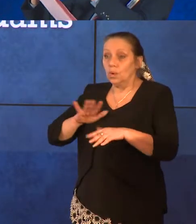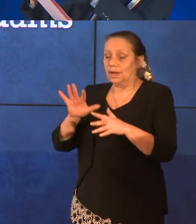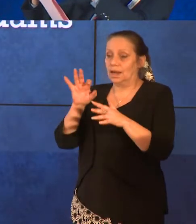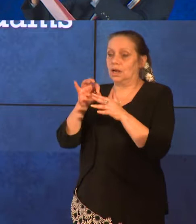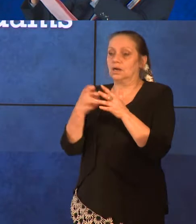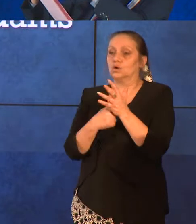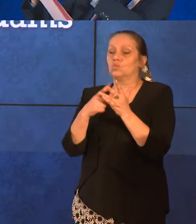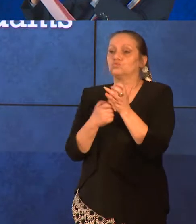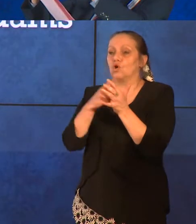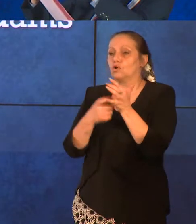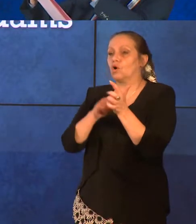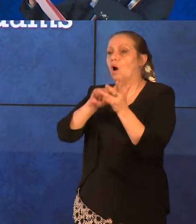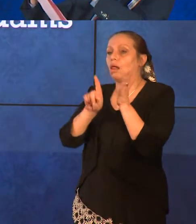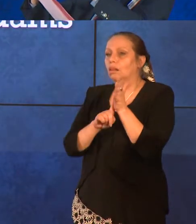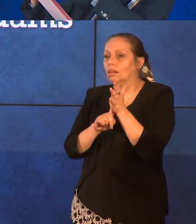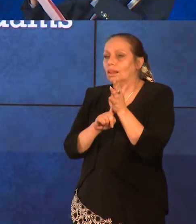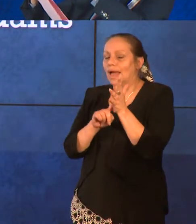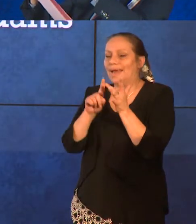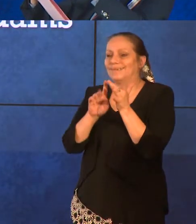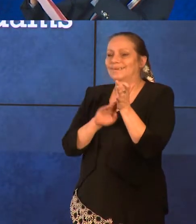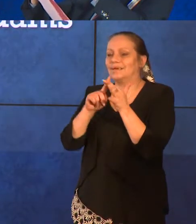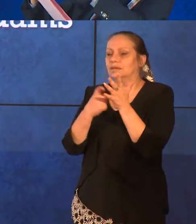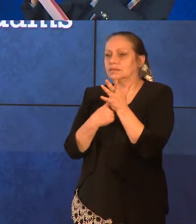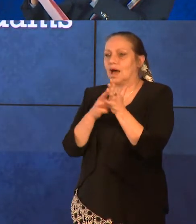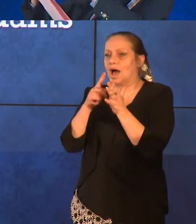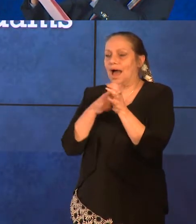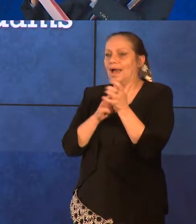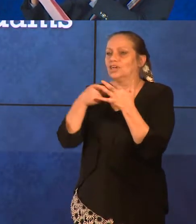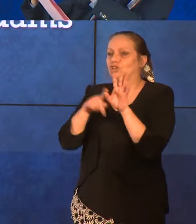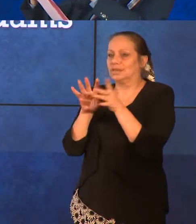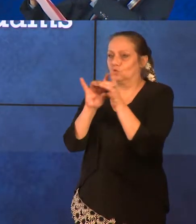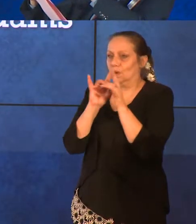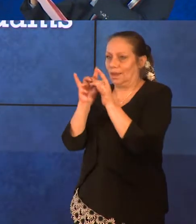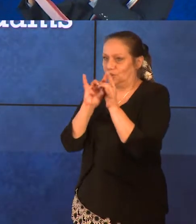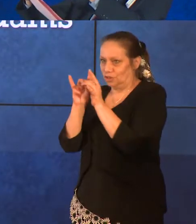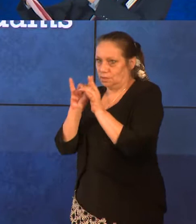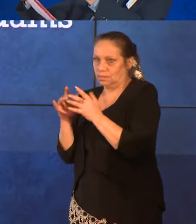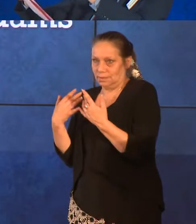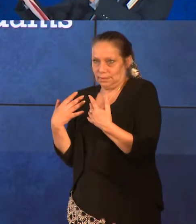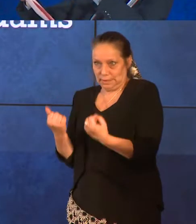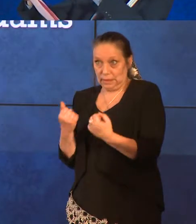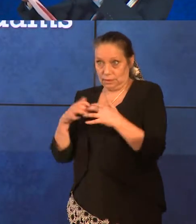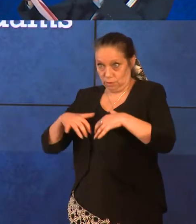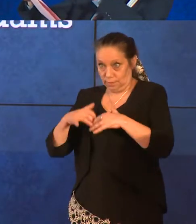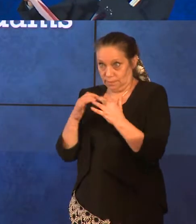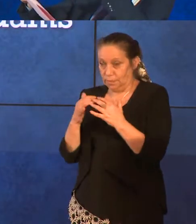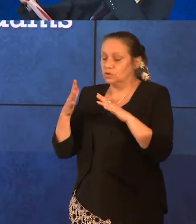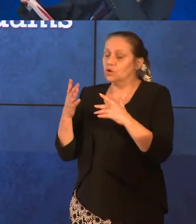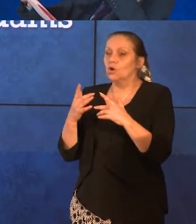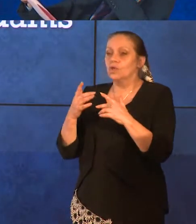and interagency relationships whereby people can ensure that they become or participants in the scheme, or